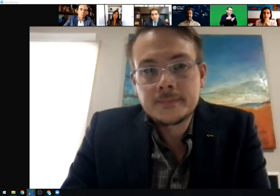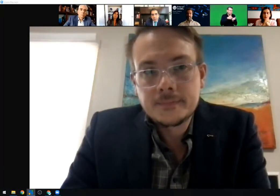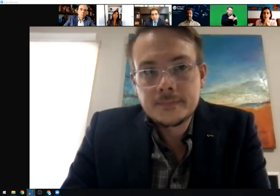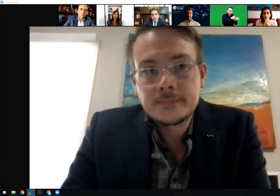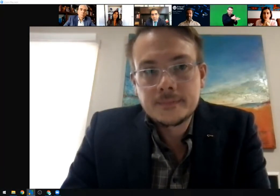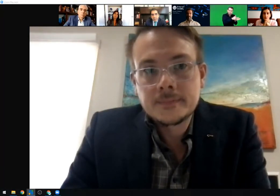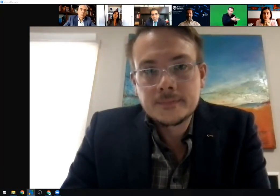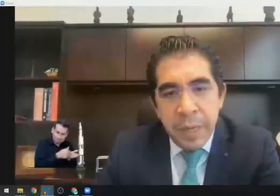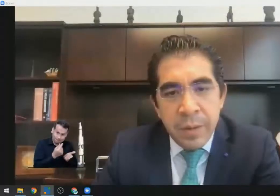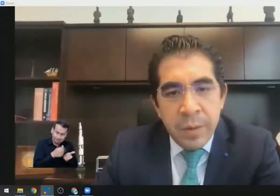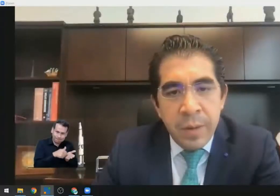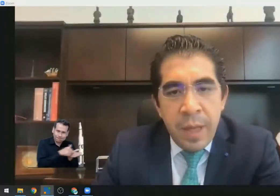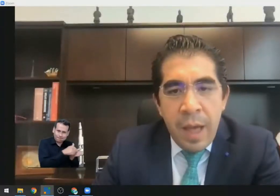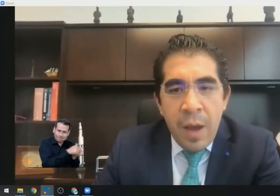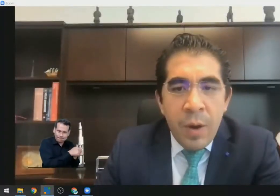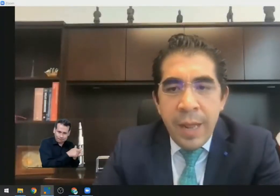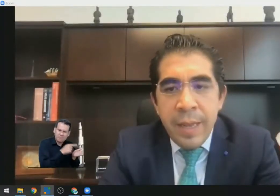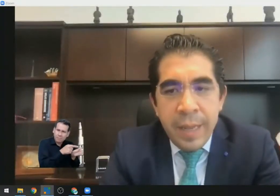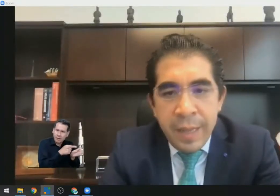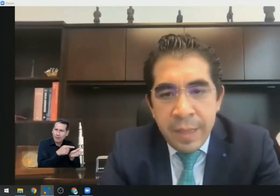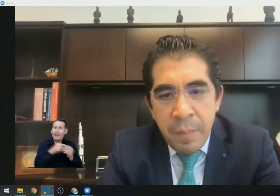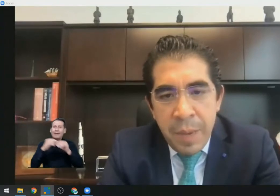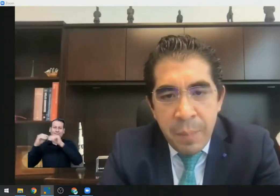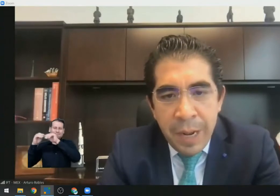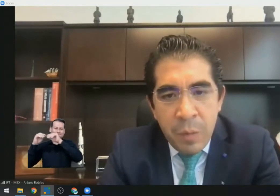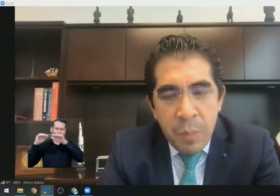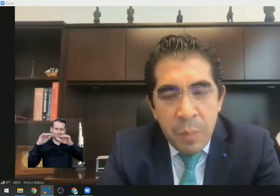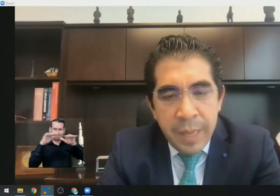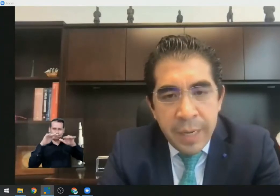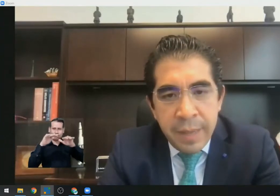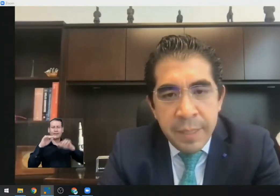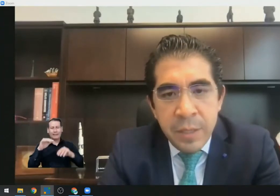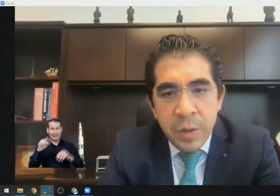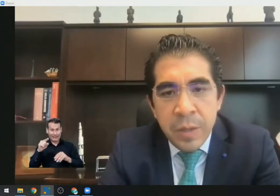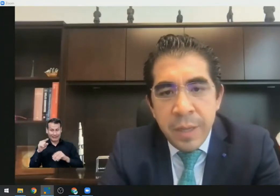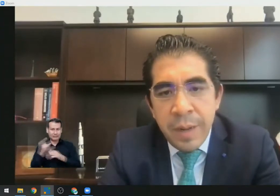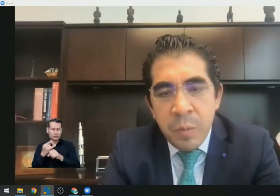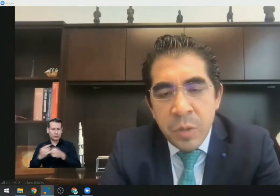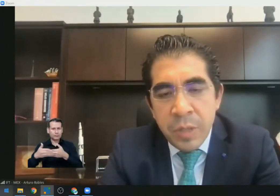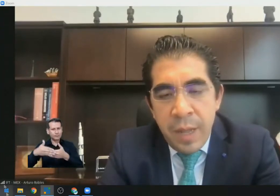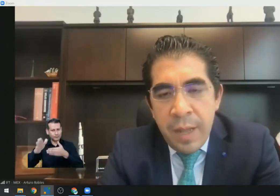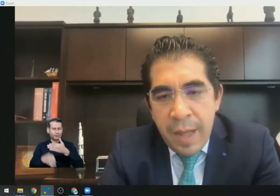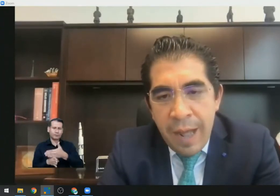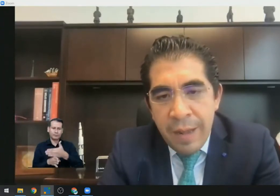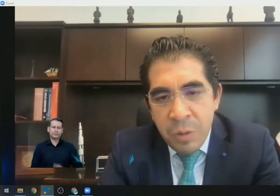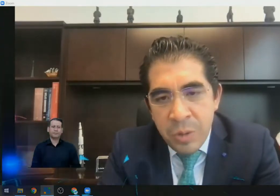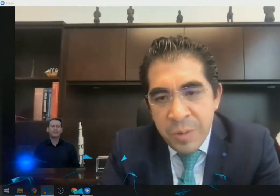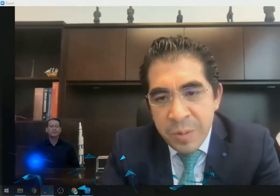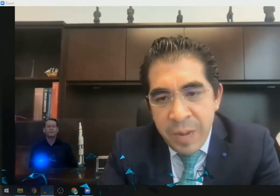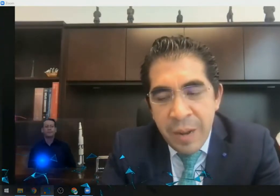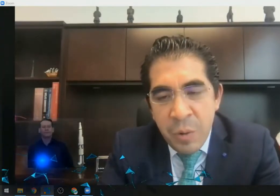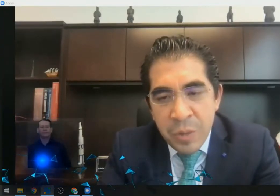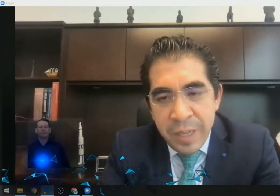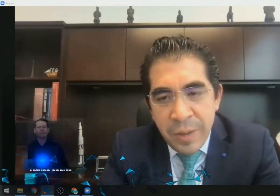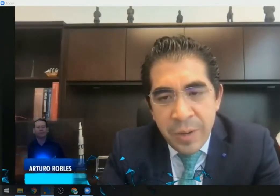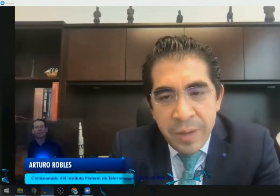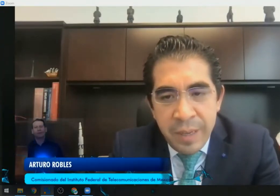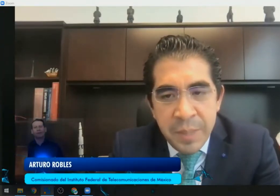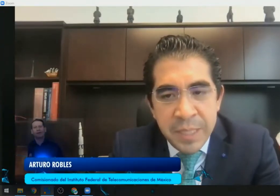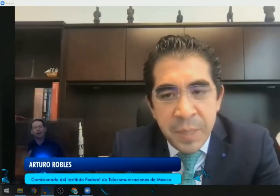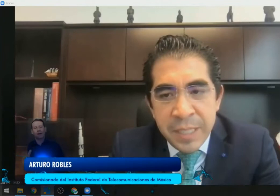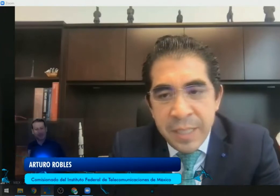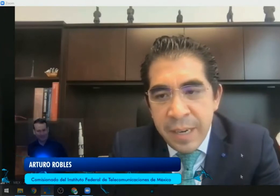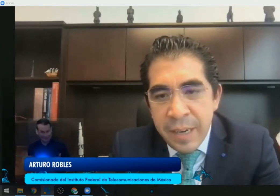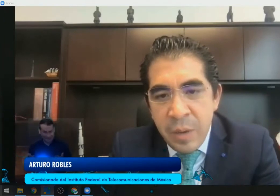or some predictability in terms of the spectrum use. And now, to complement this vision, we have